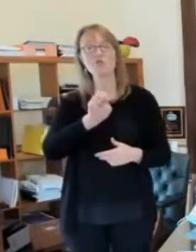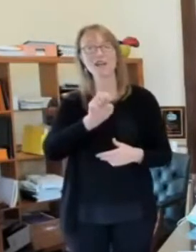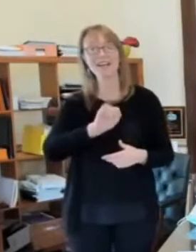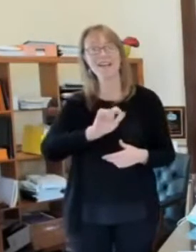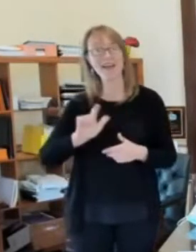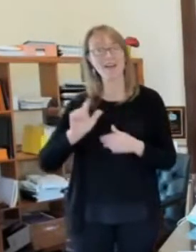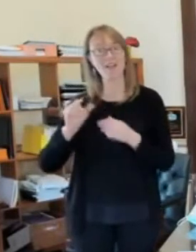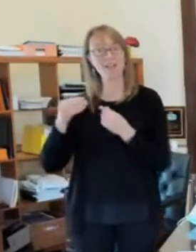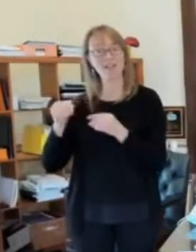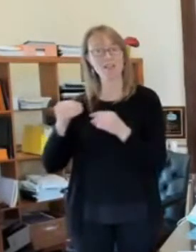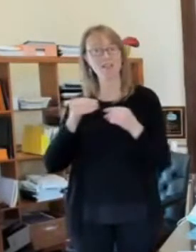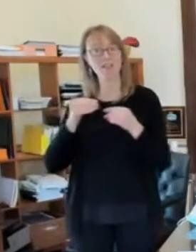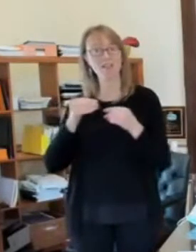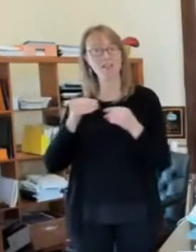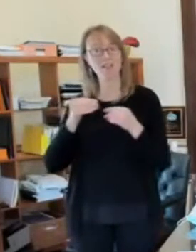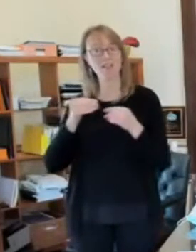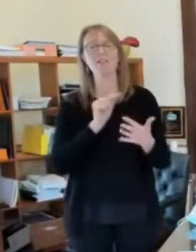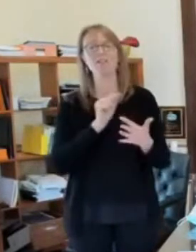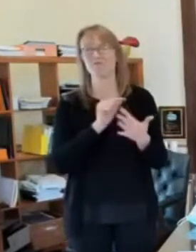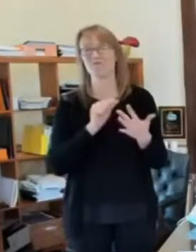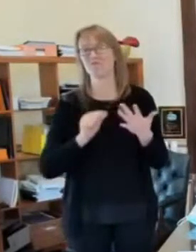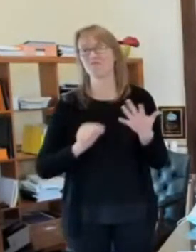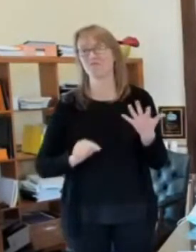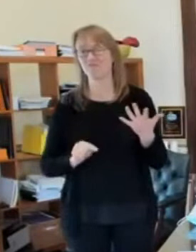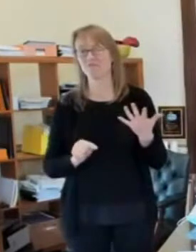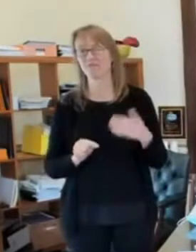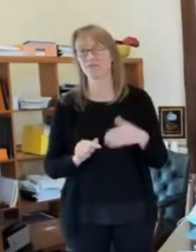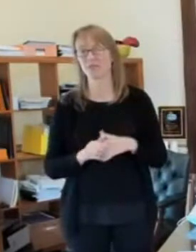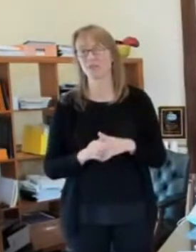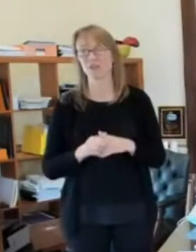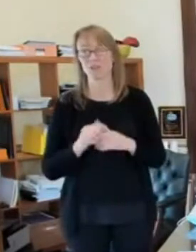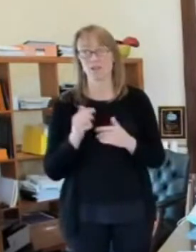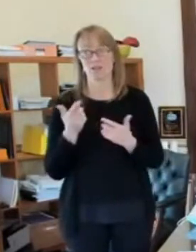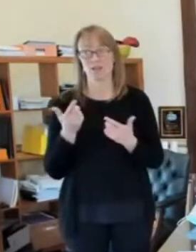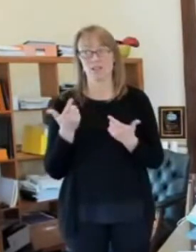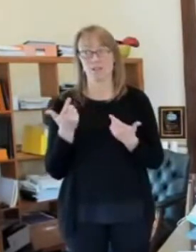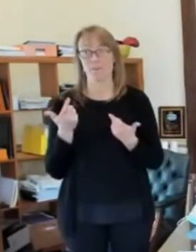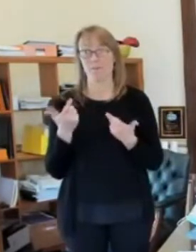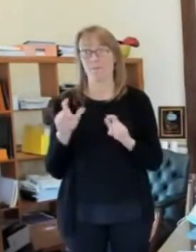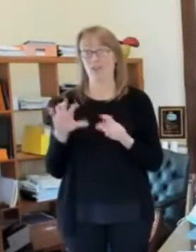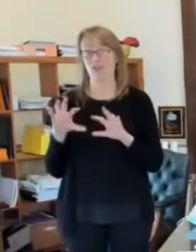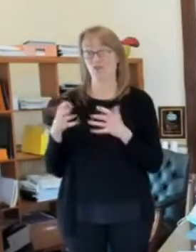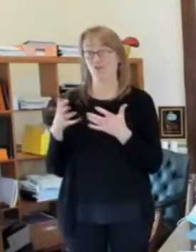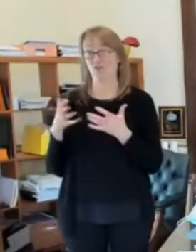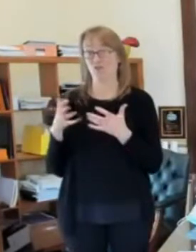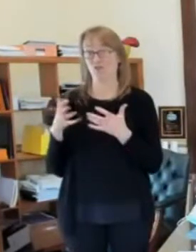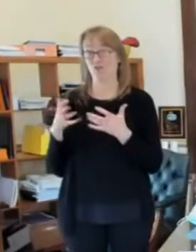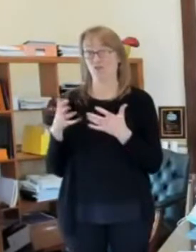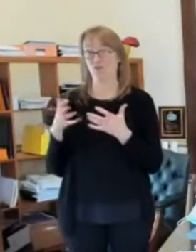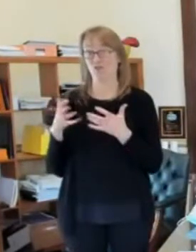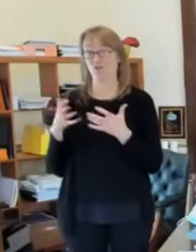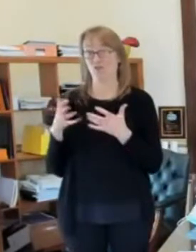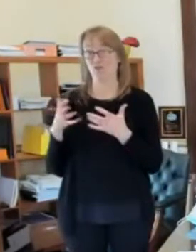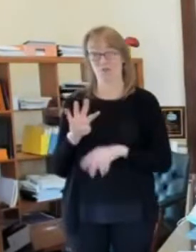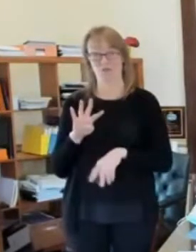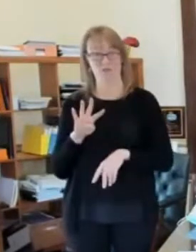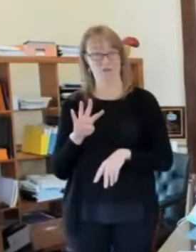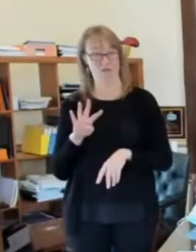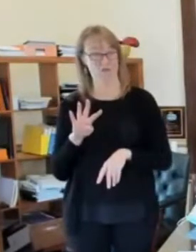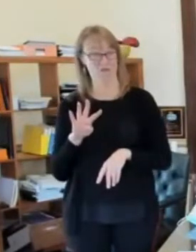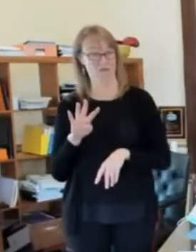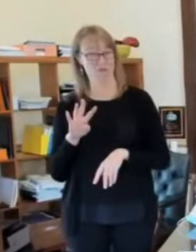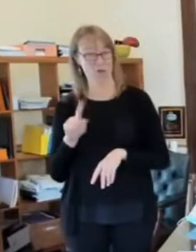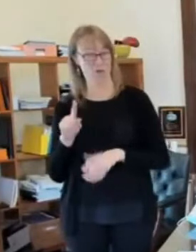people when you think about 40,000 people over 65. And one of the things that I've